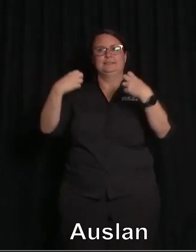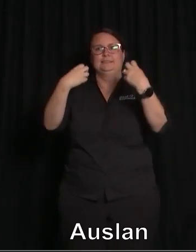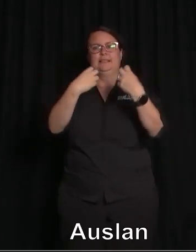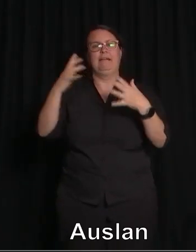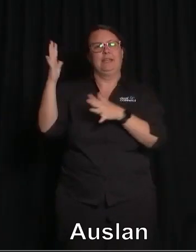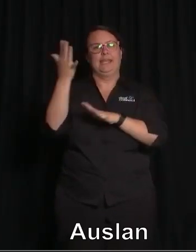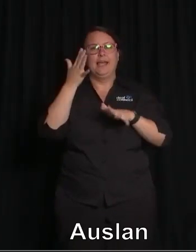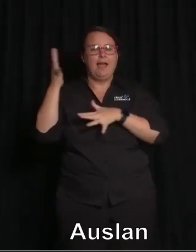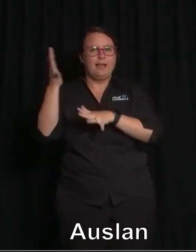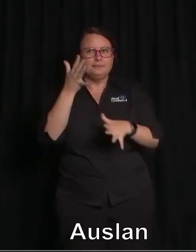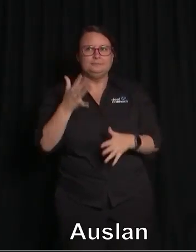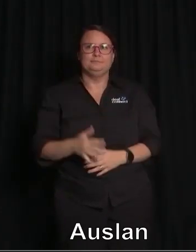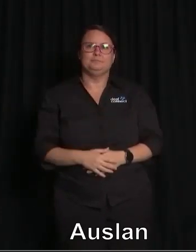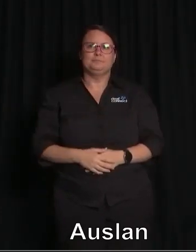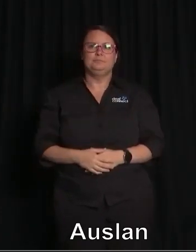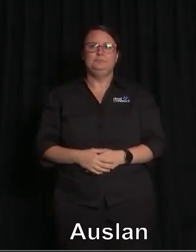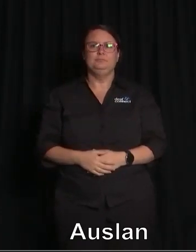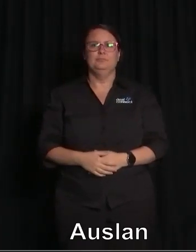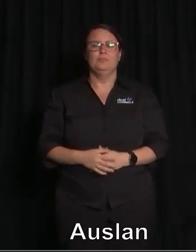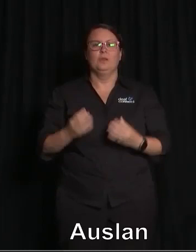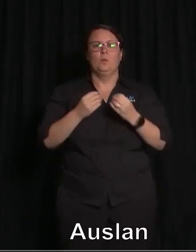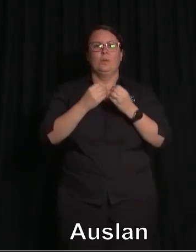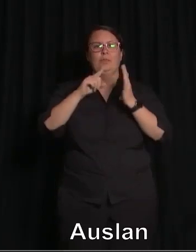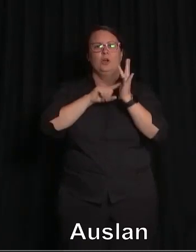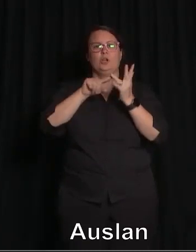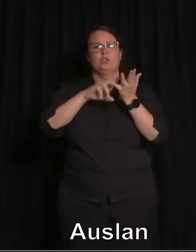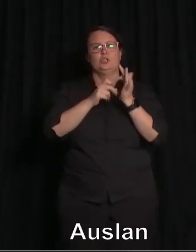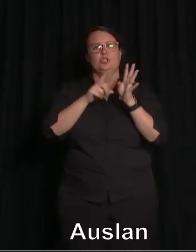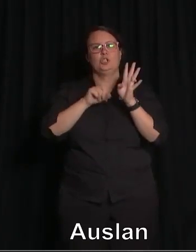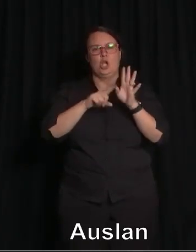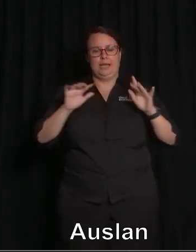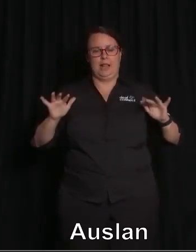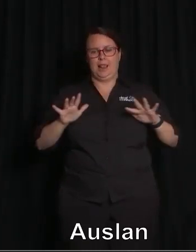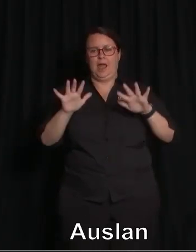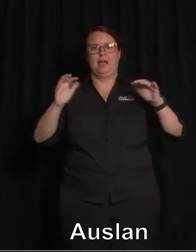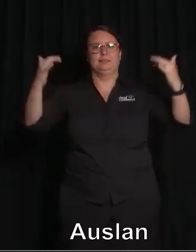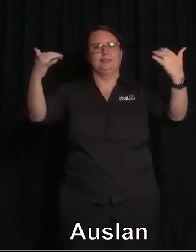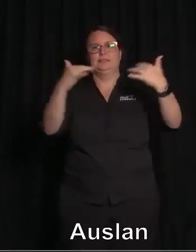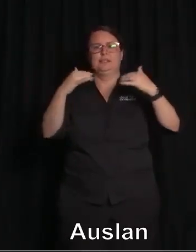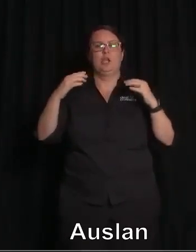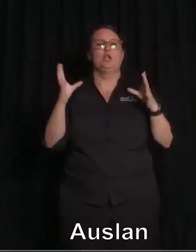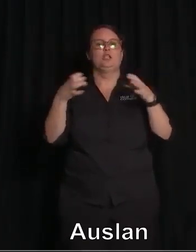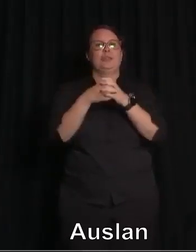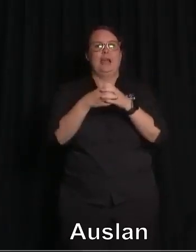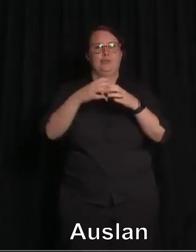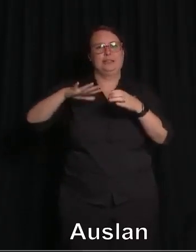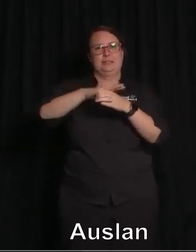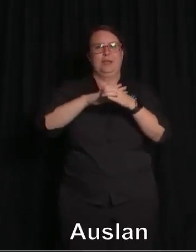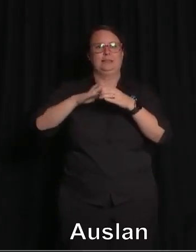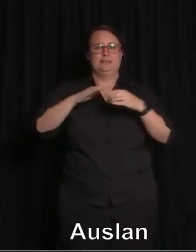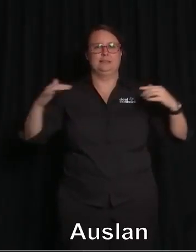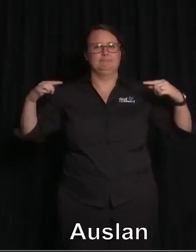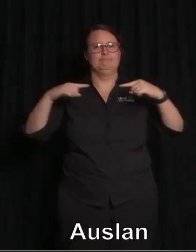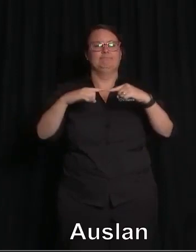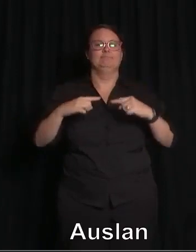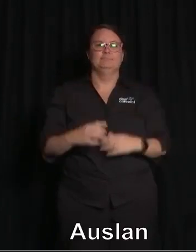having a yarn, with journey lines that meet in the middle at a gathering space, which is what we want to